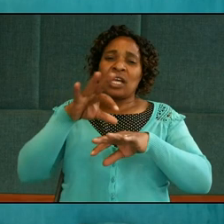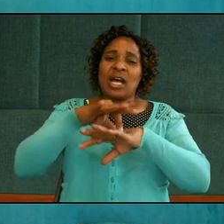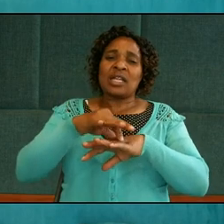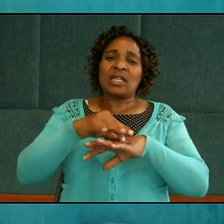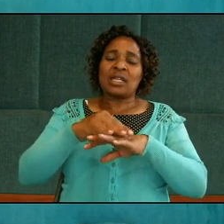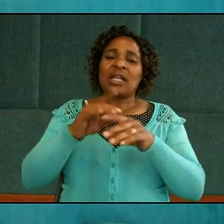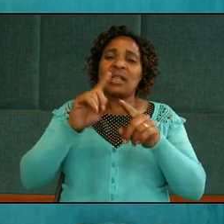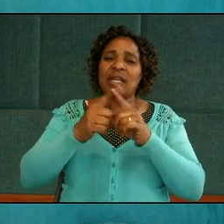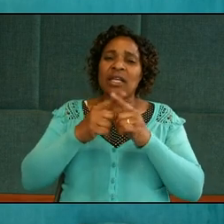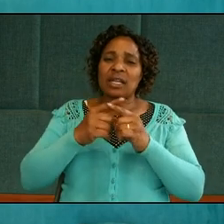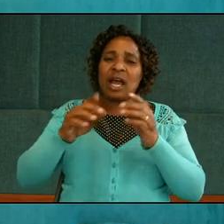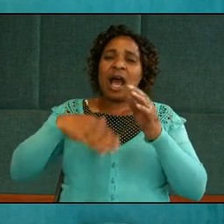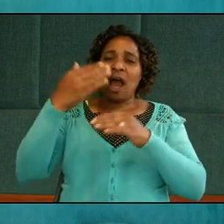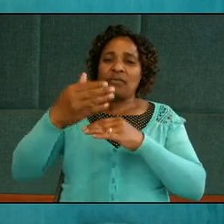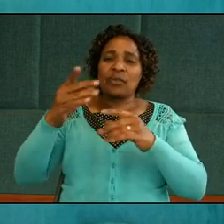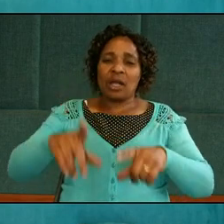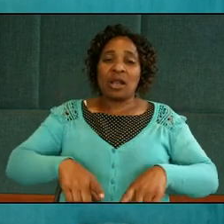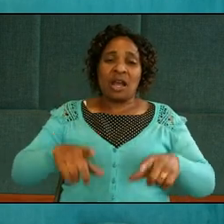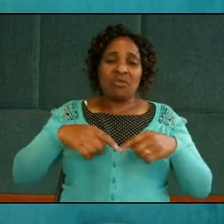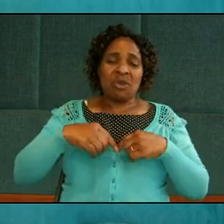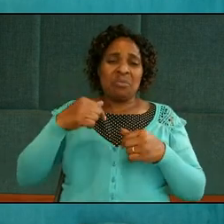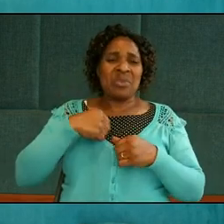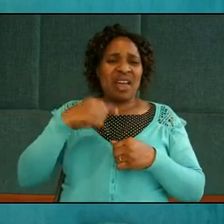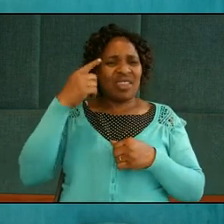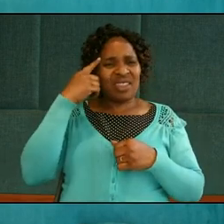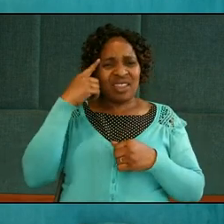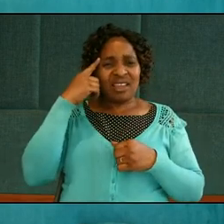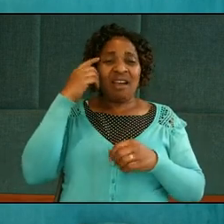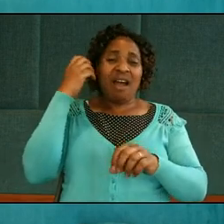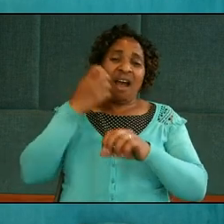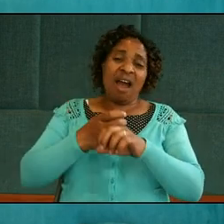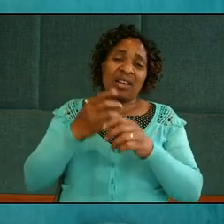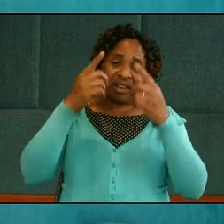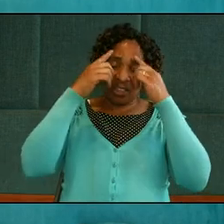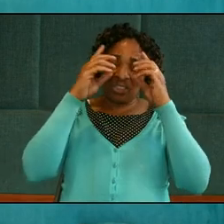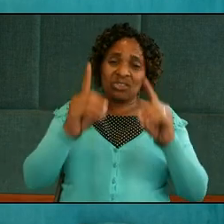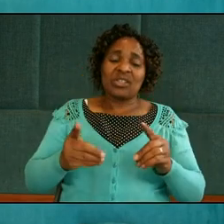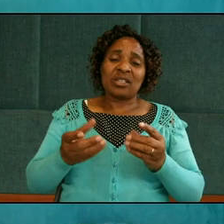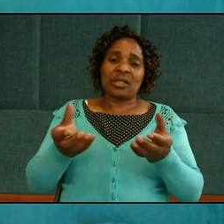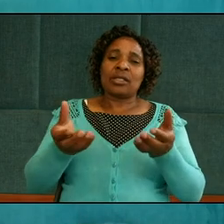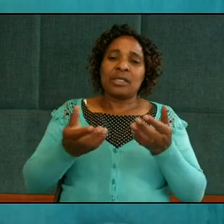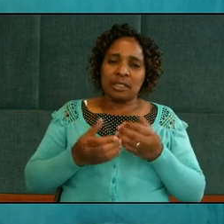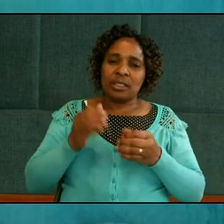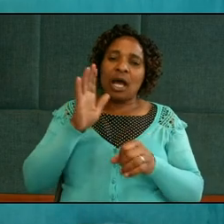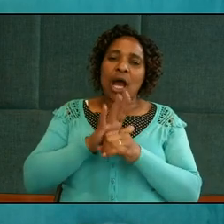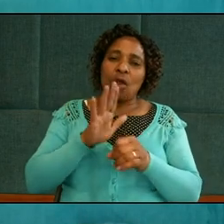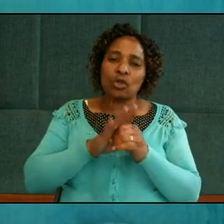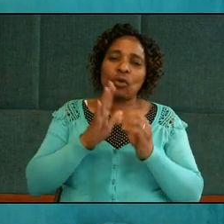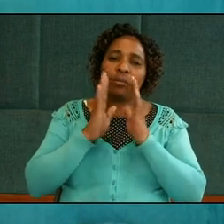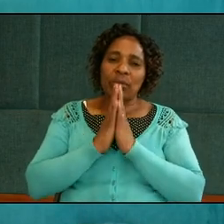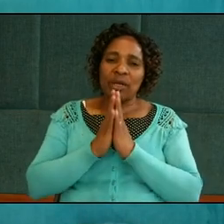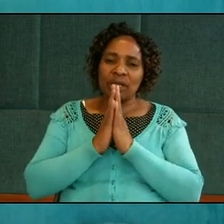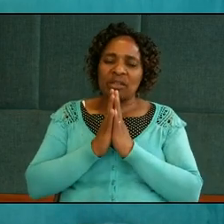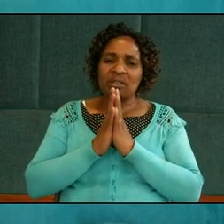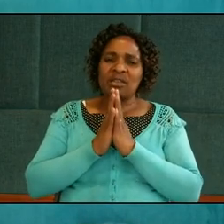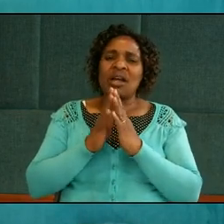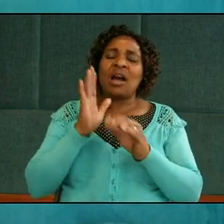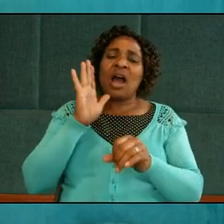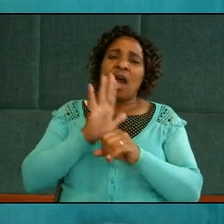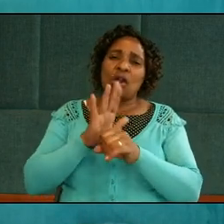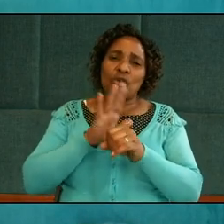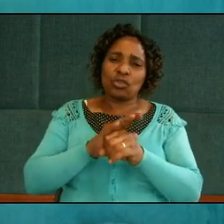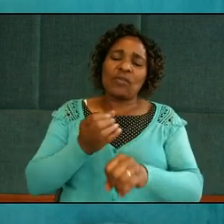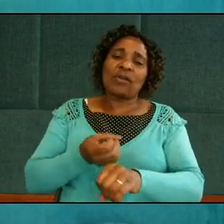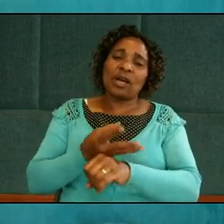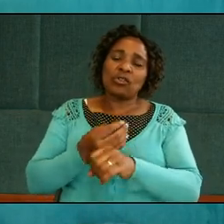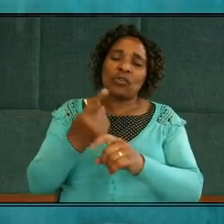will influence your afterlife. So I think that's a very difficult decision that needs a lot of prayer and a lot of counsel